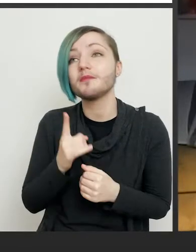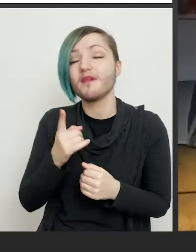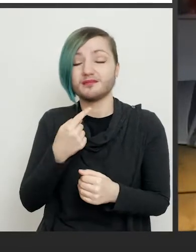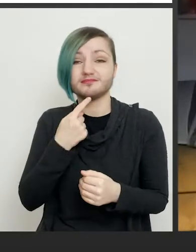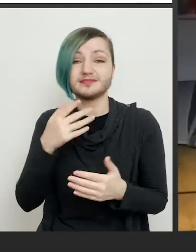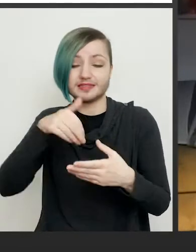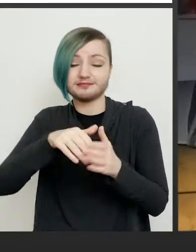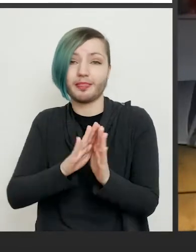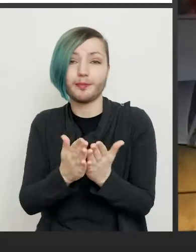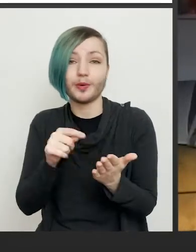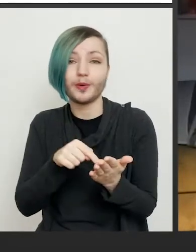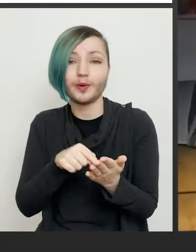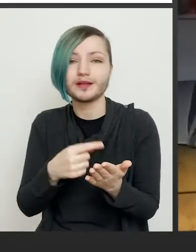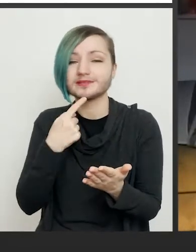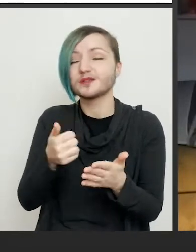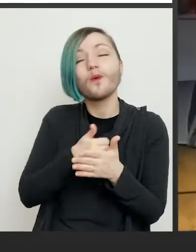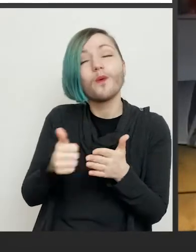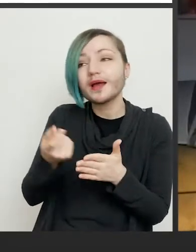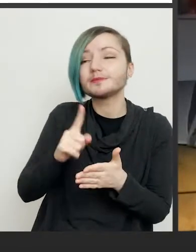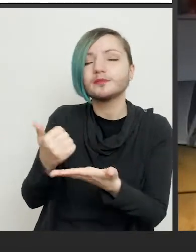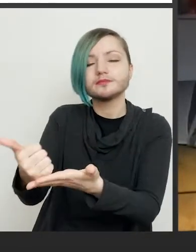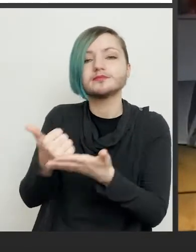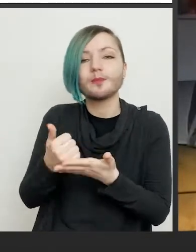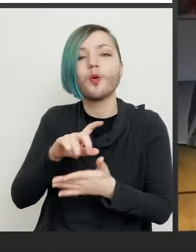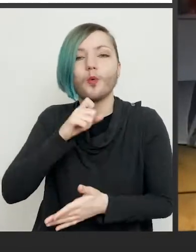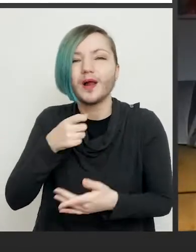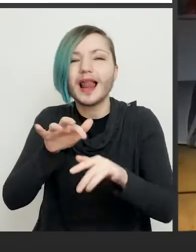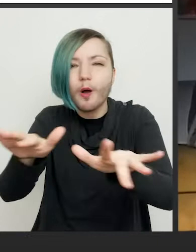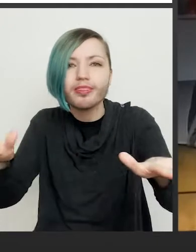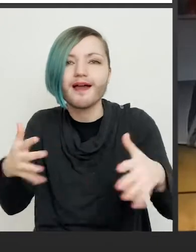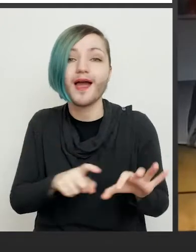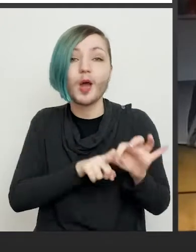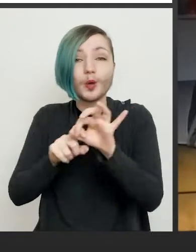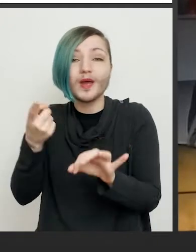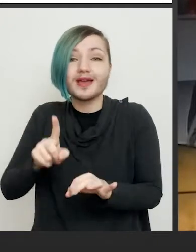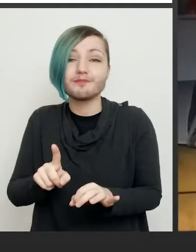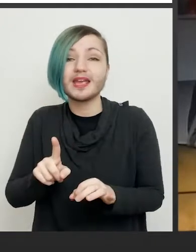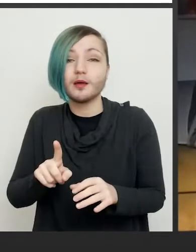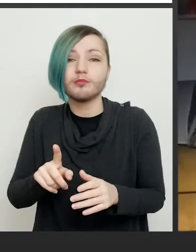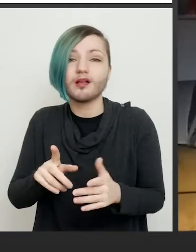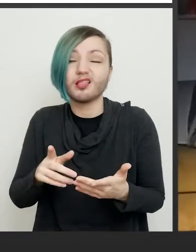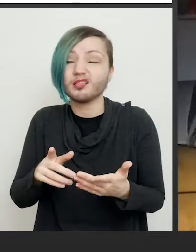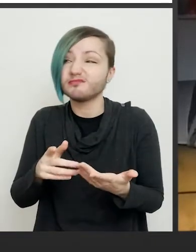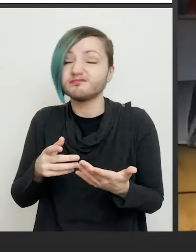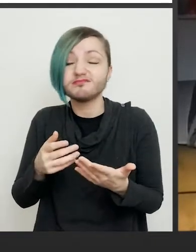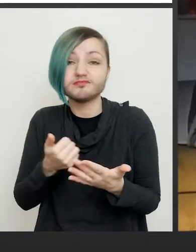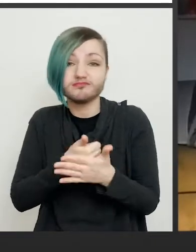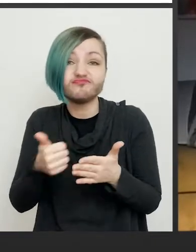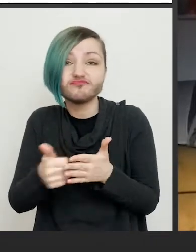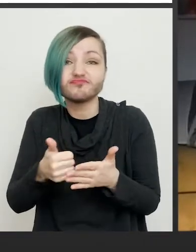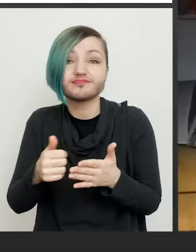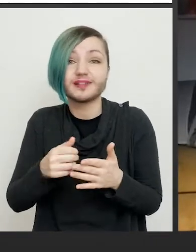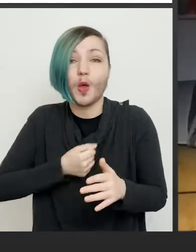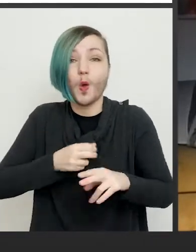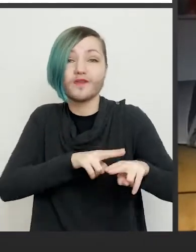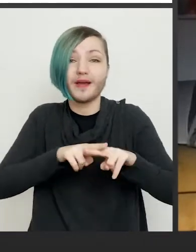book as well, there's always going to be people who will support you. And queer people have often had to choose their own family, you know, especially back